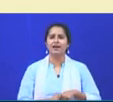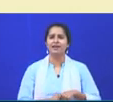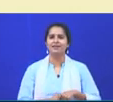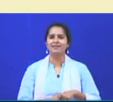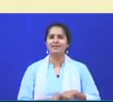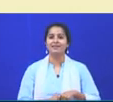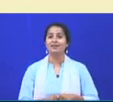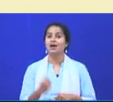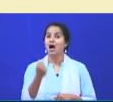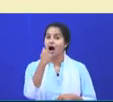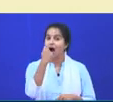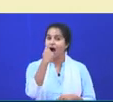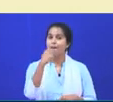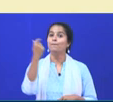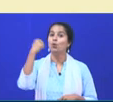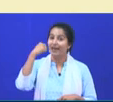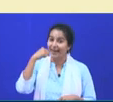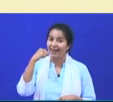of a fly?